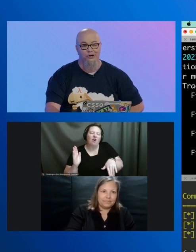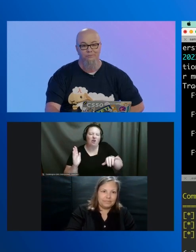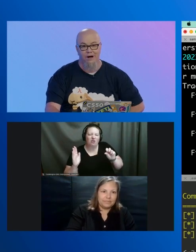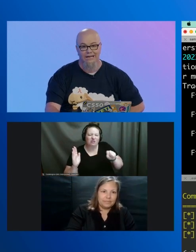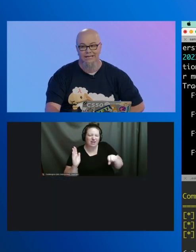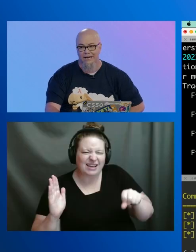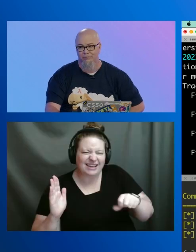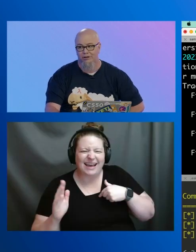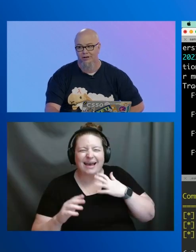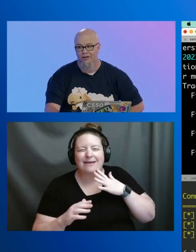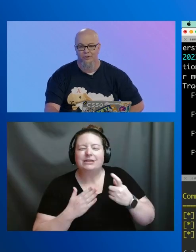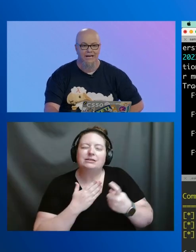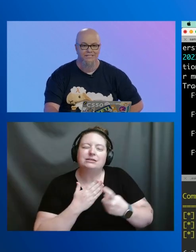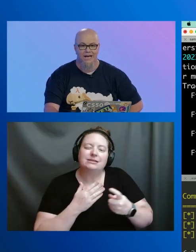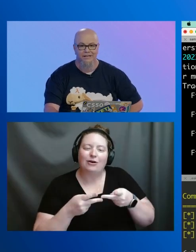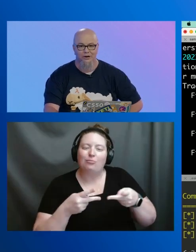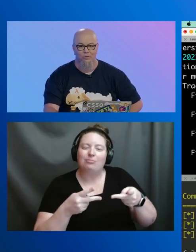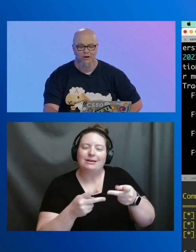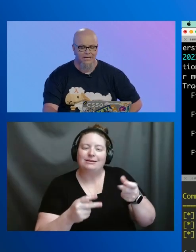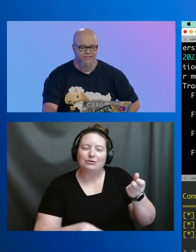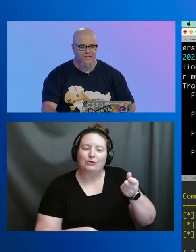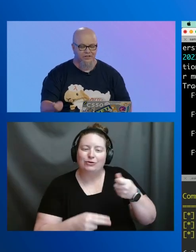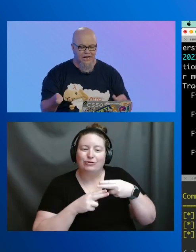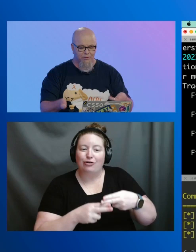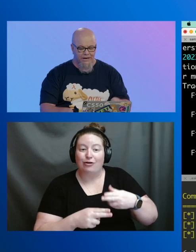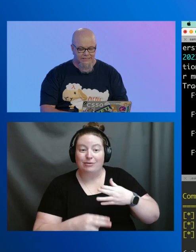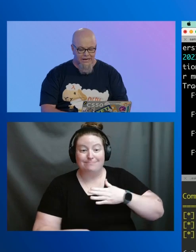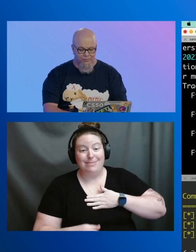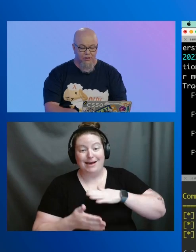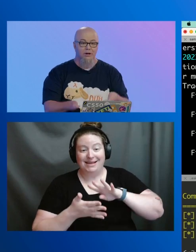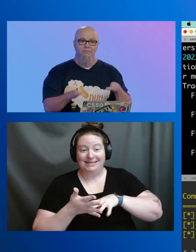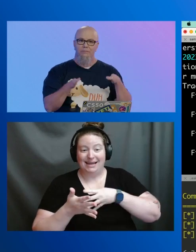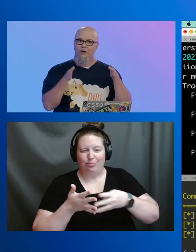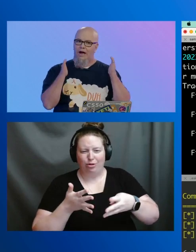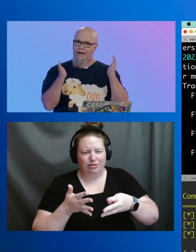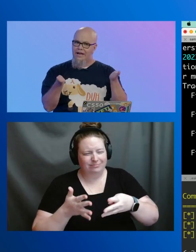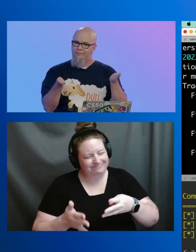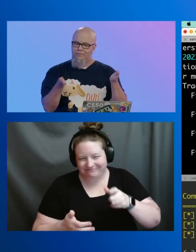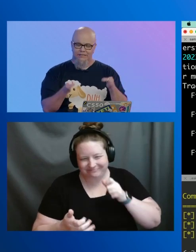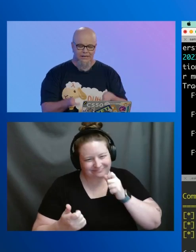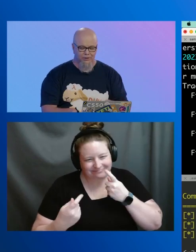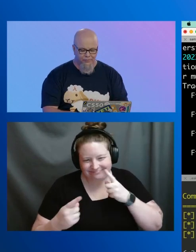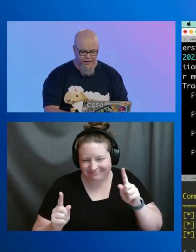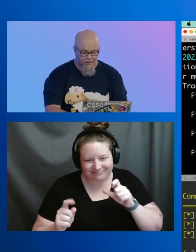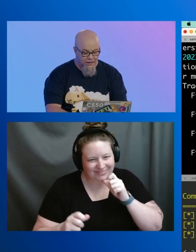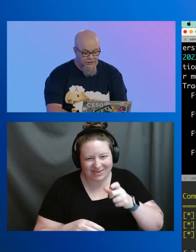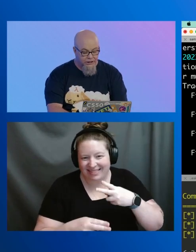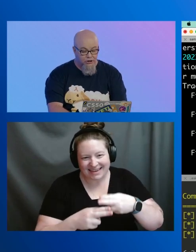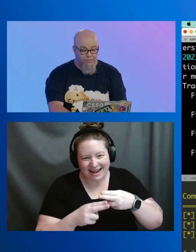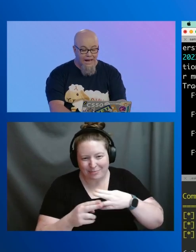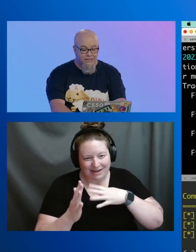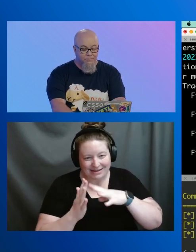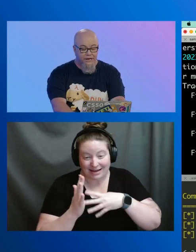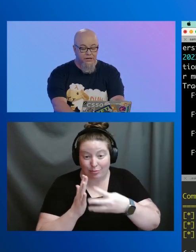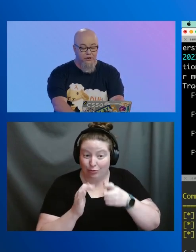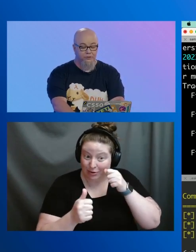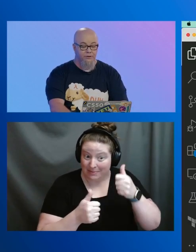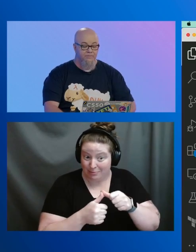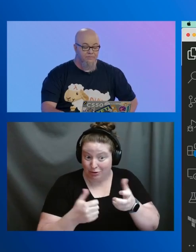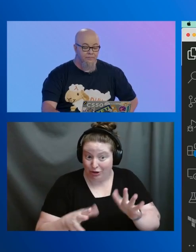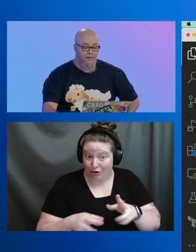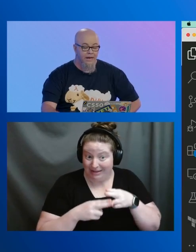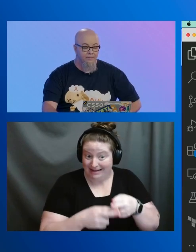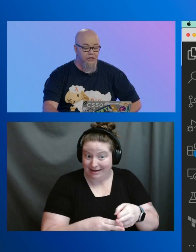placeholder called my table. Well, that's not going to work. That's not the name of my table. Remember, I named my table already. So let's go back to my